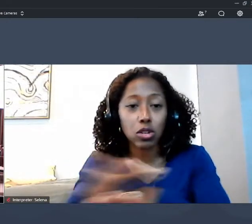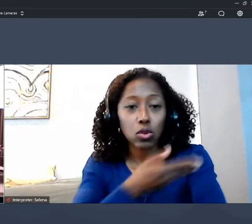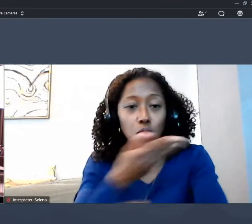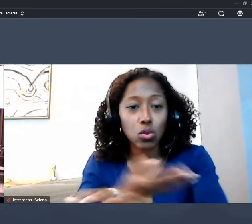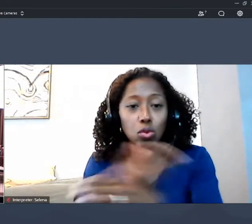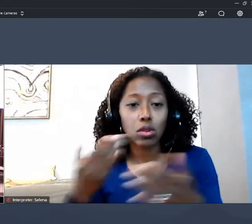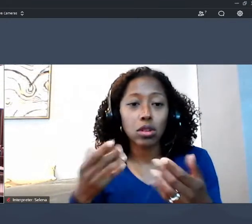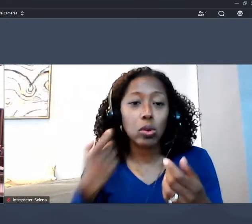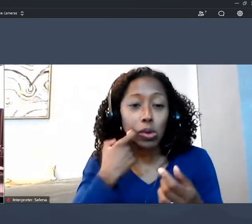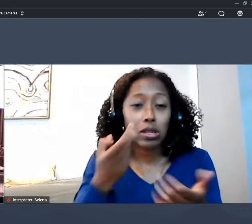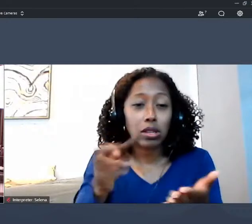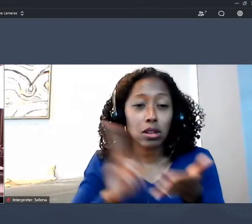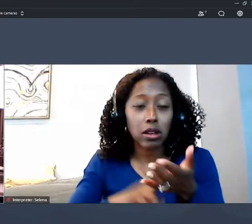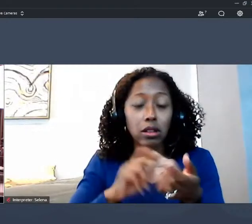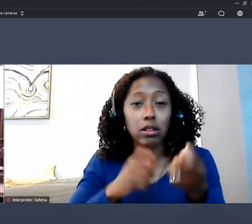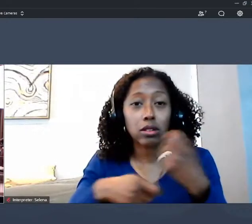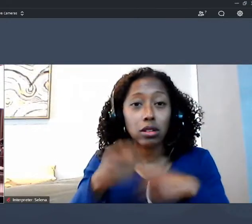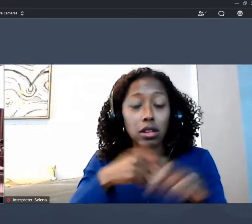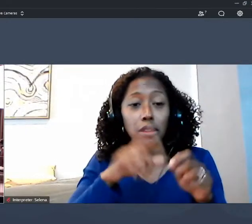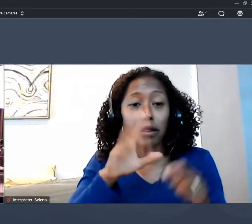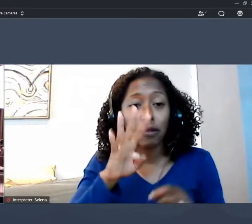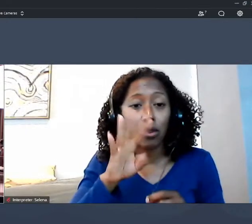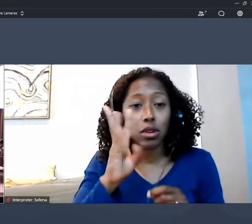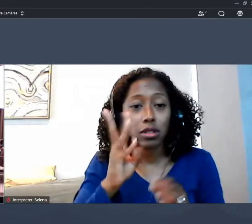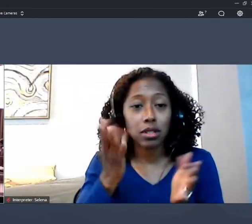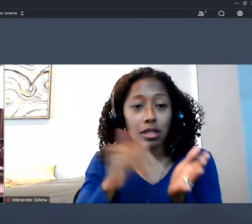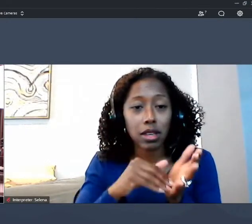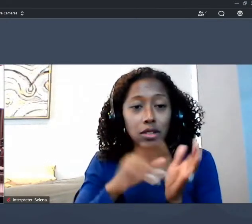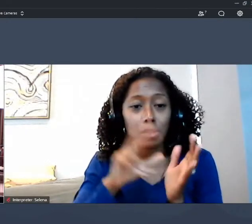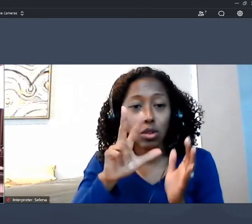in the funded amount of